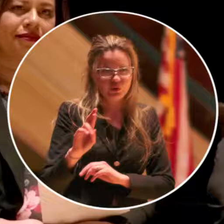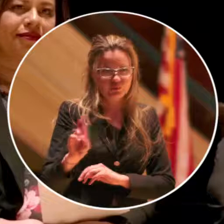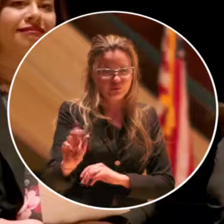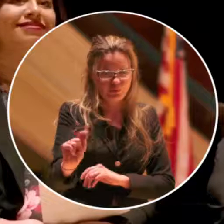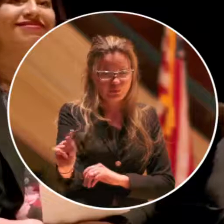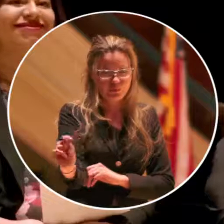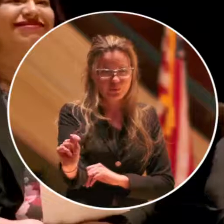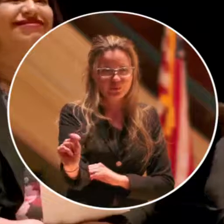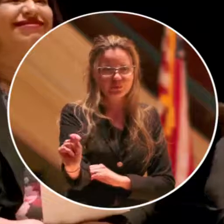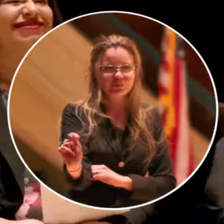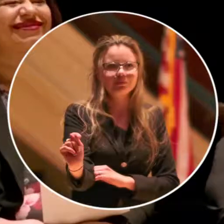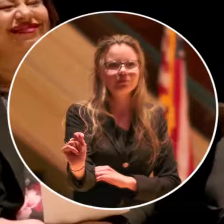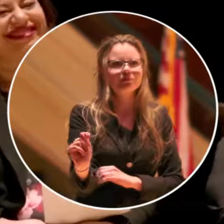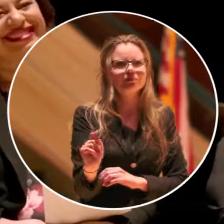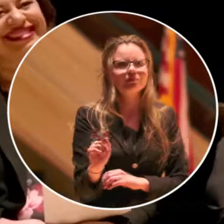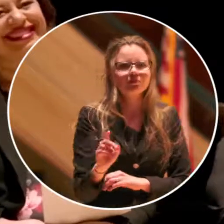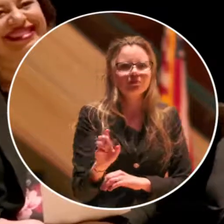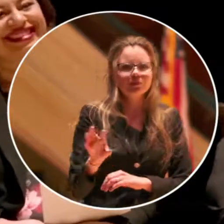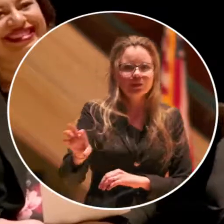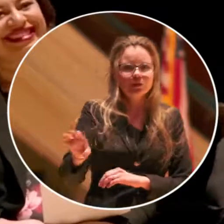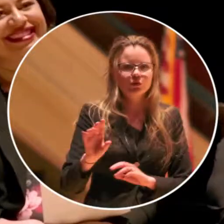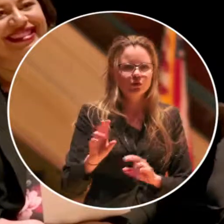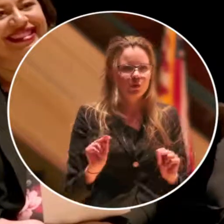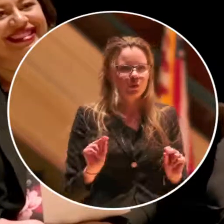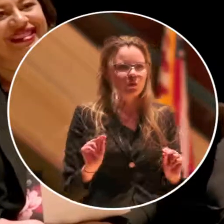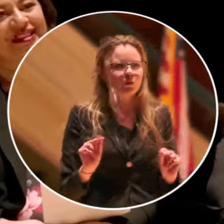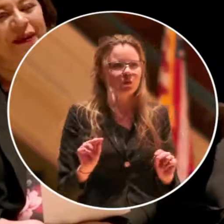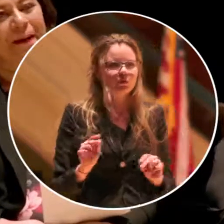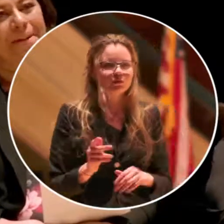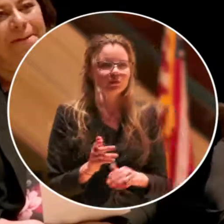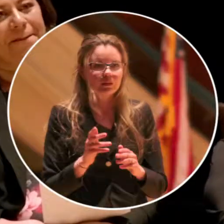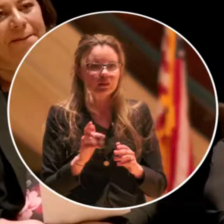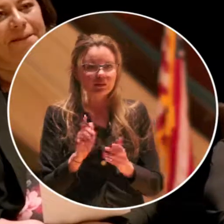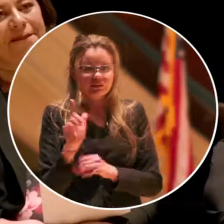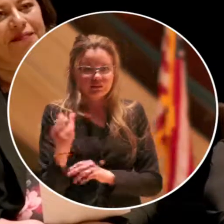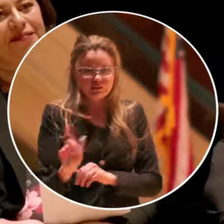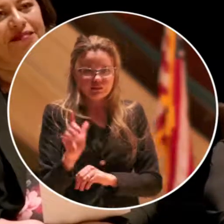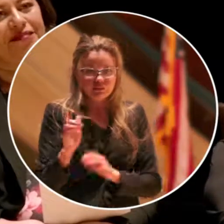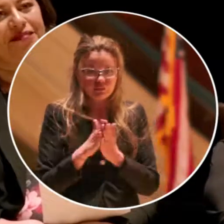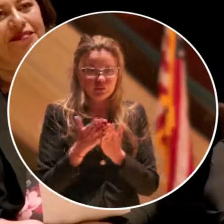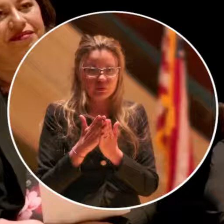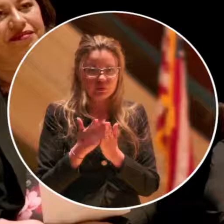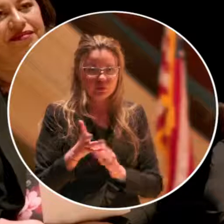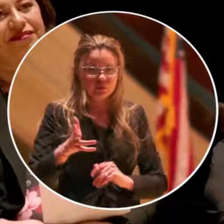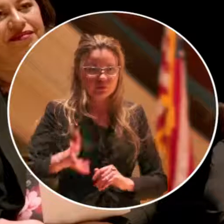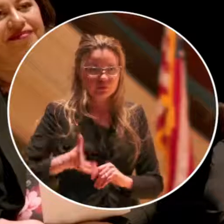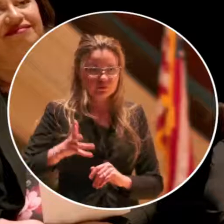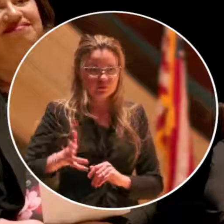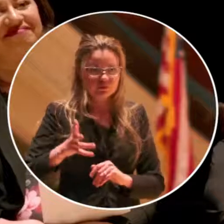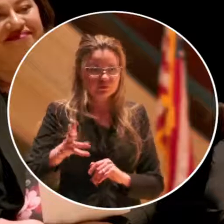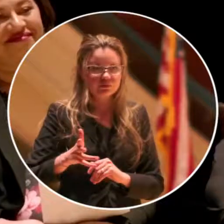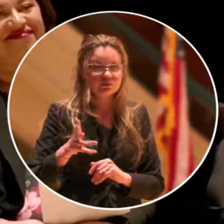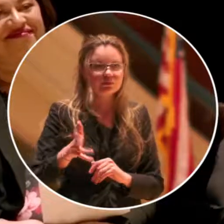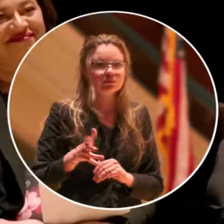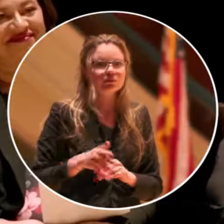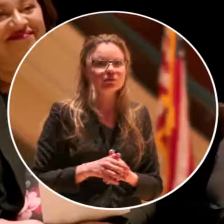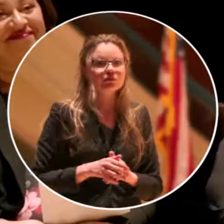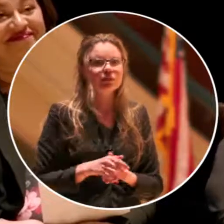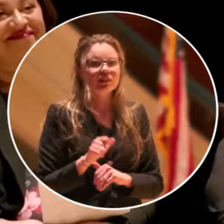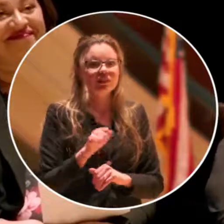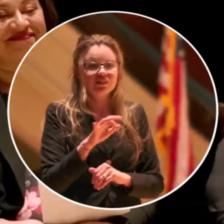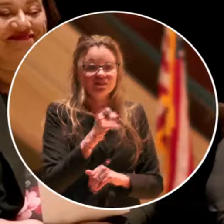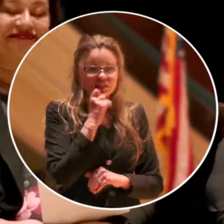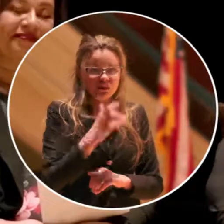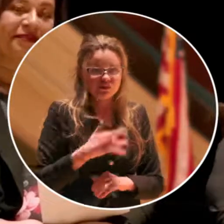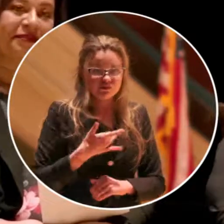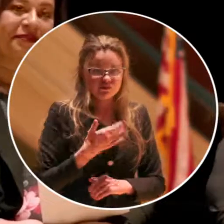a while before she used them. If she were under the weather, she'd stay home for 10 days.